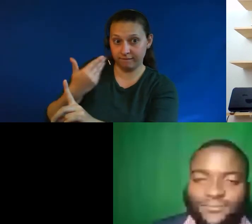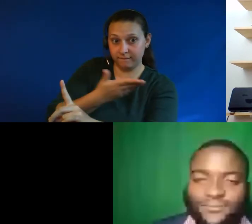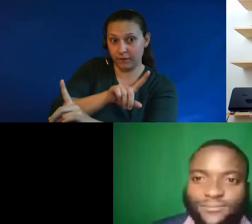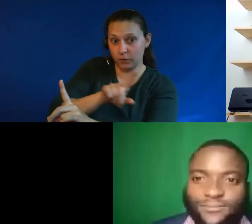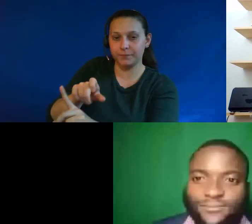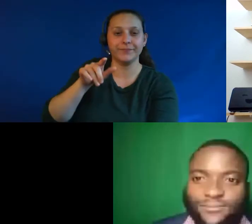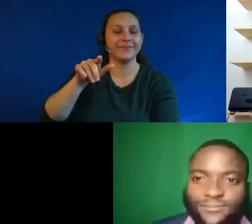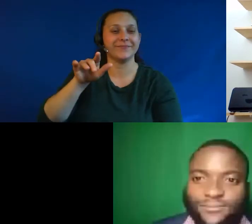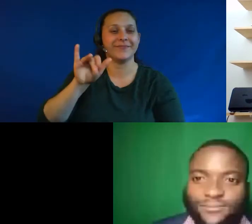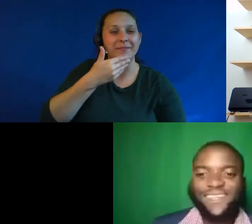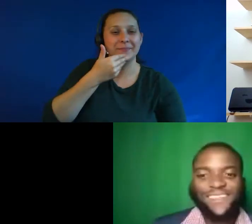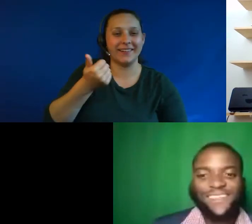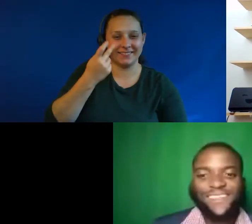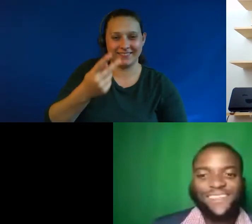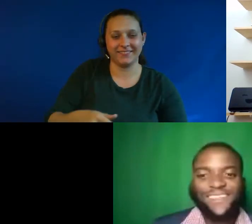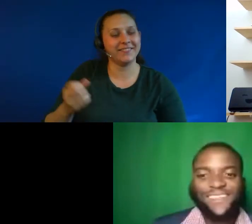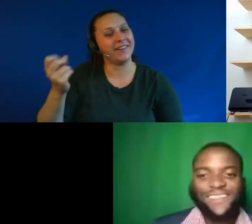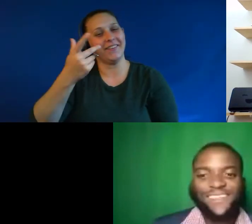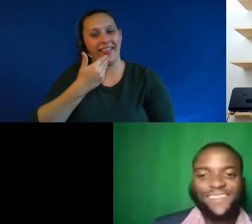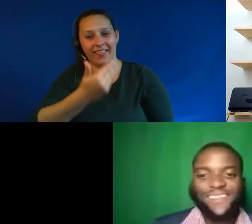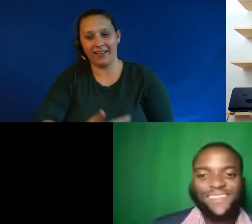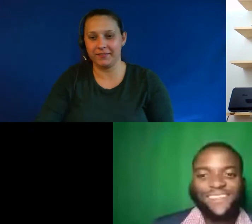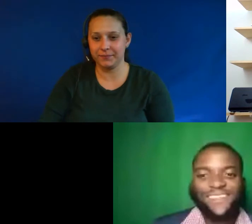That's better. okay, thank you.